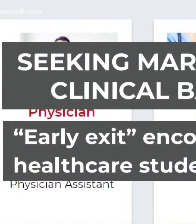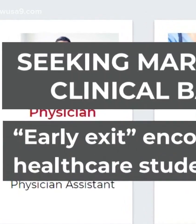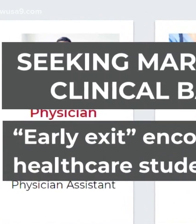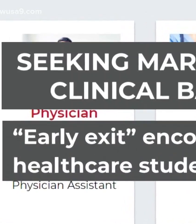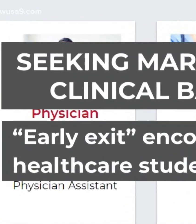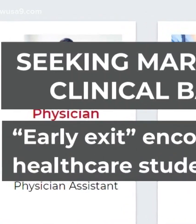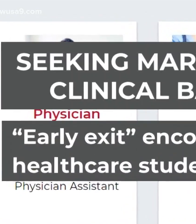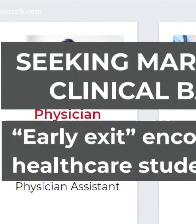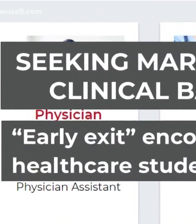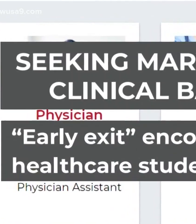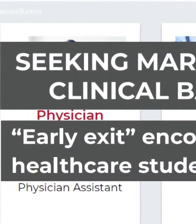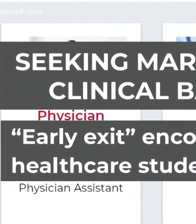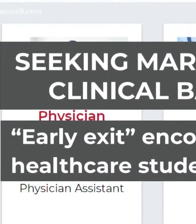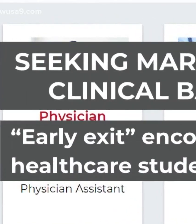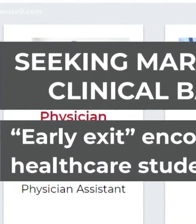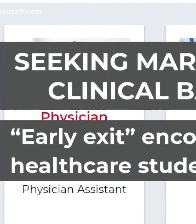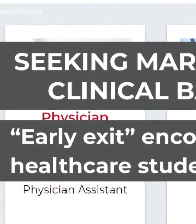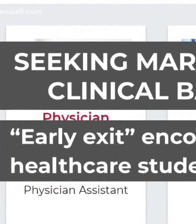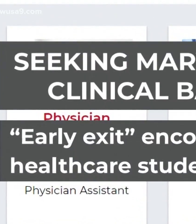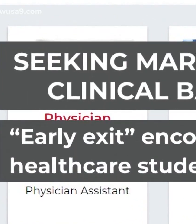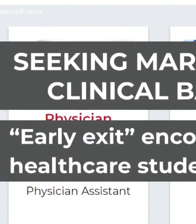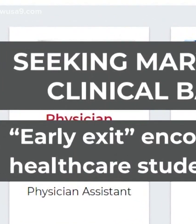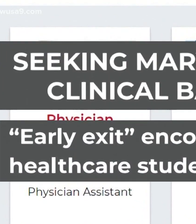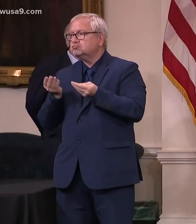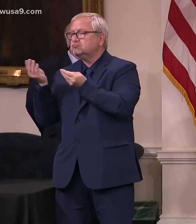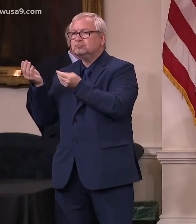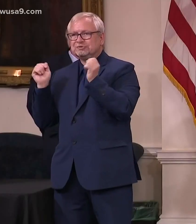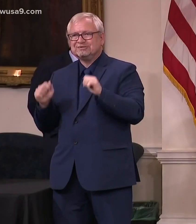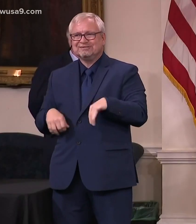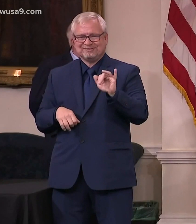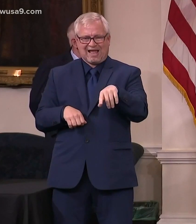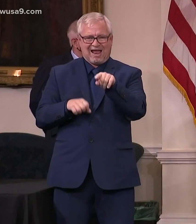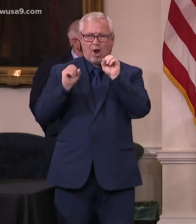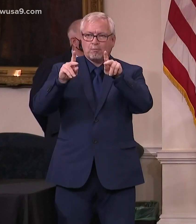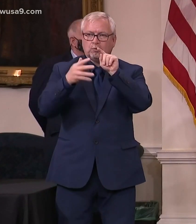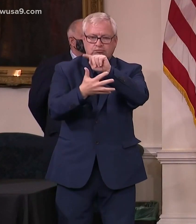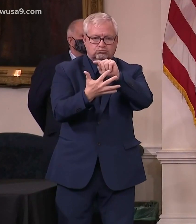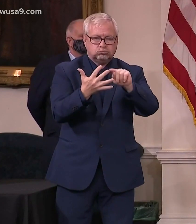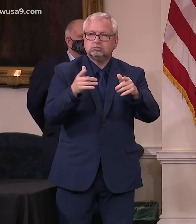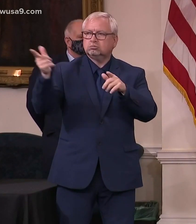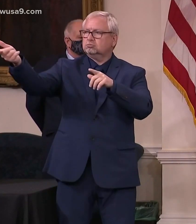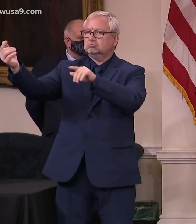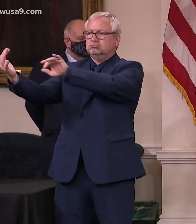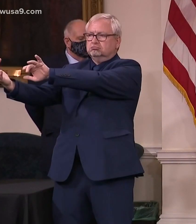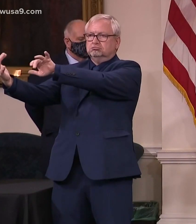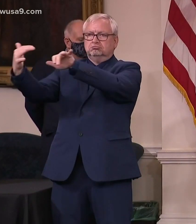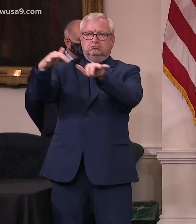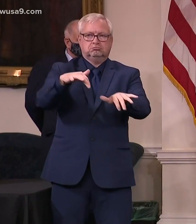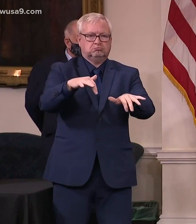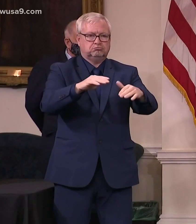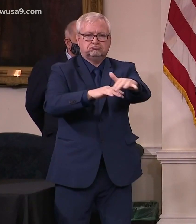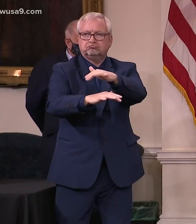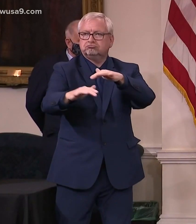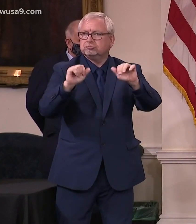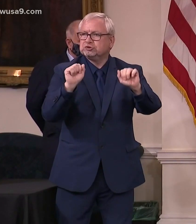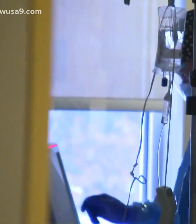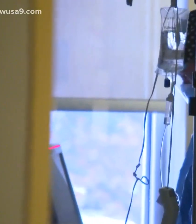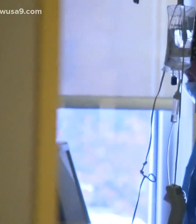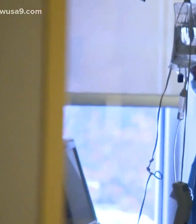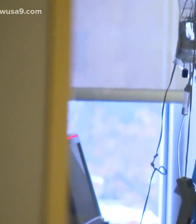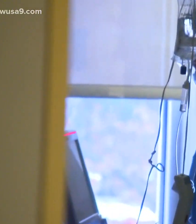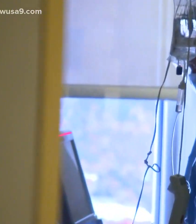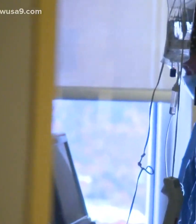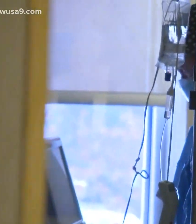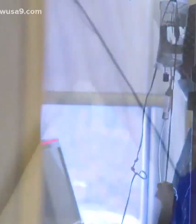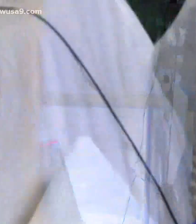backgrounds, including current medical students. There's great opportunity there for colleges and universities to think through collectively how to make